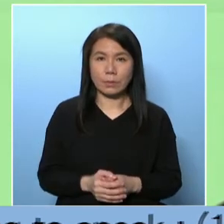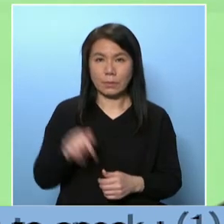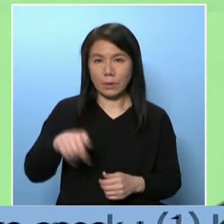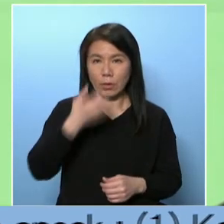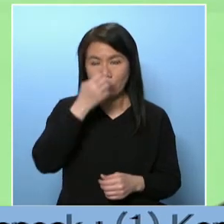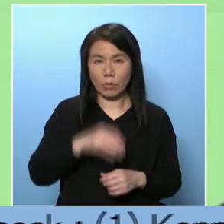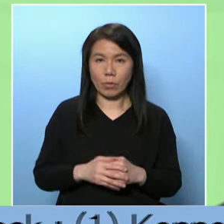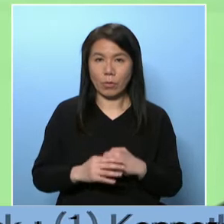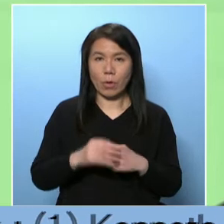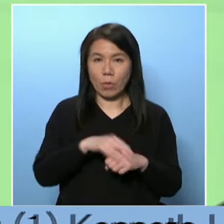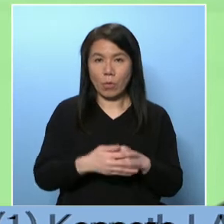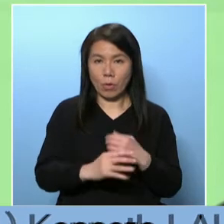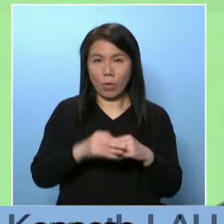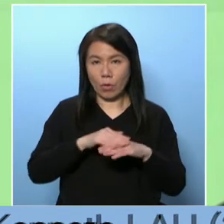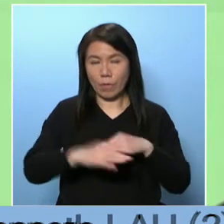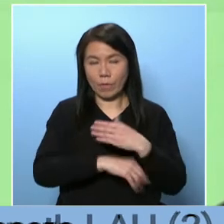policy address.